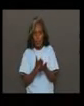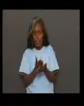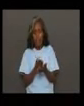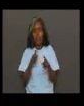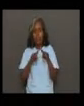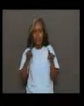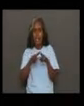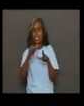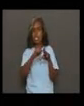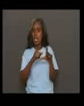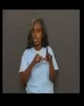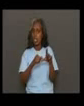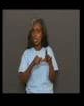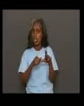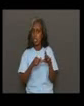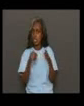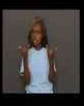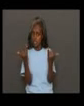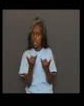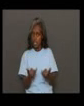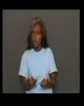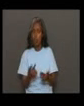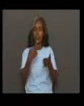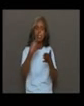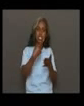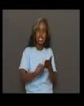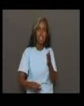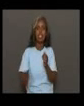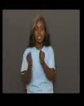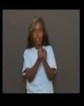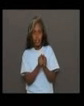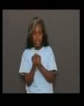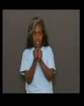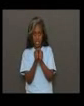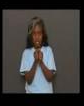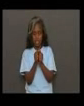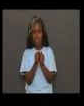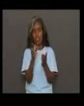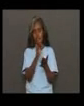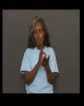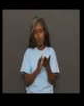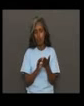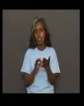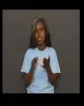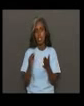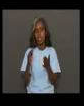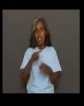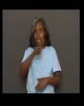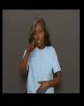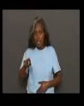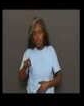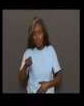angles. The shape of the resulting intersection forms a curve along the